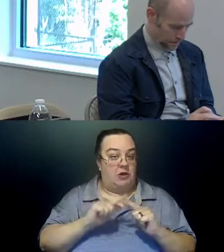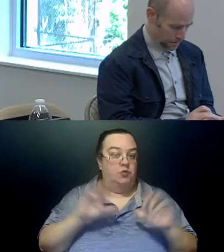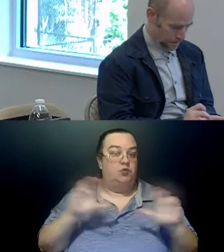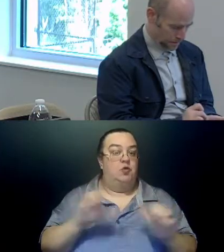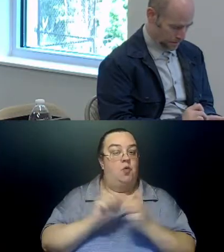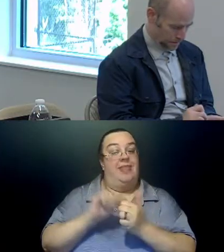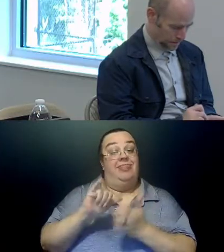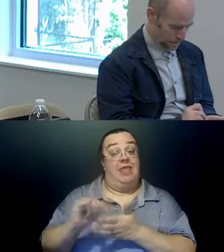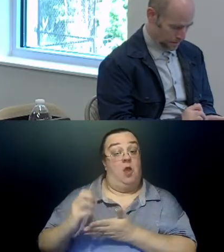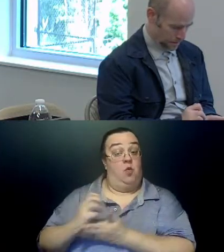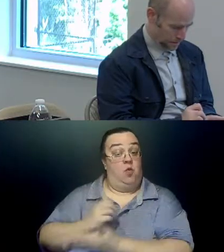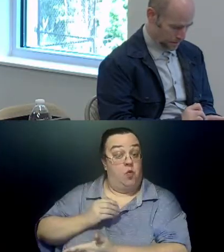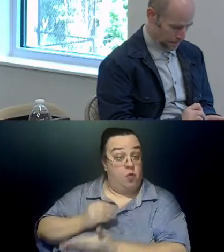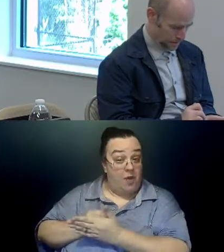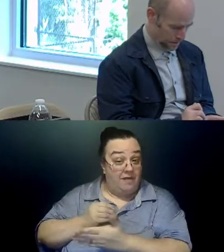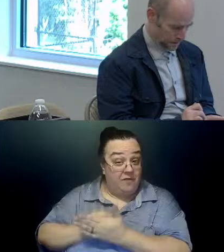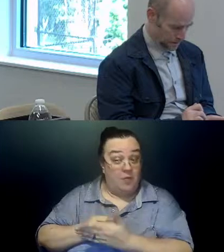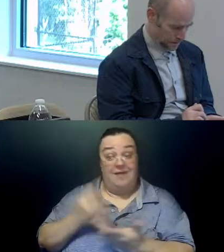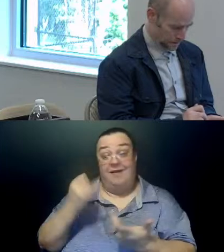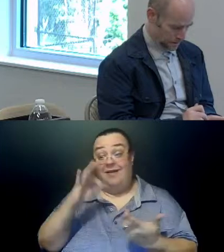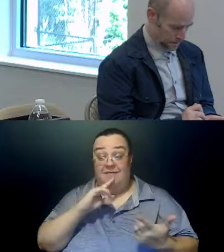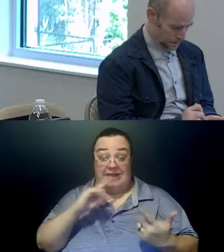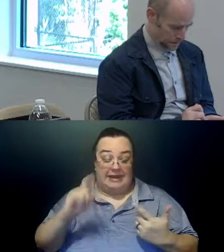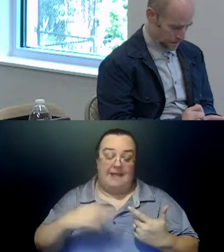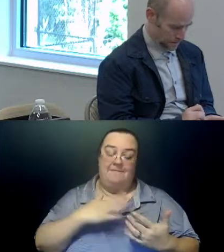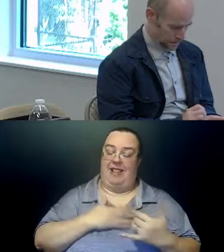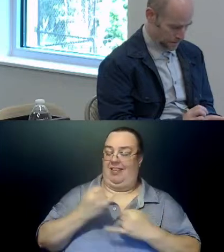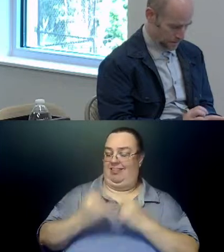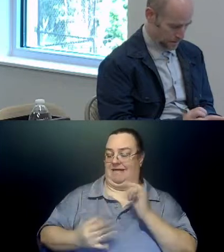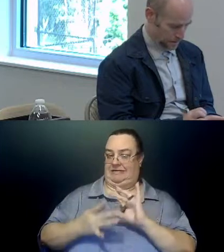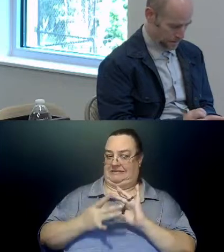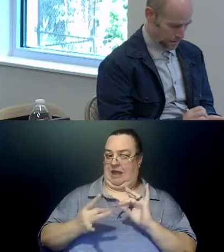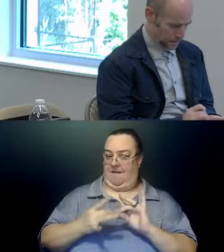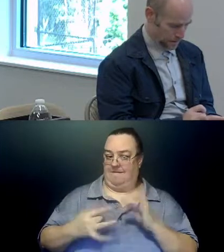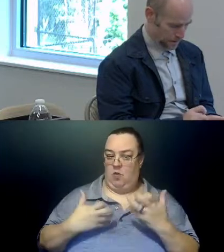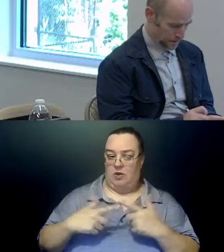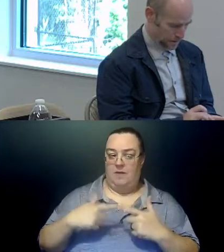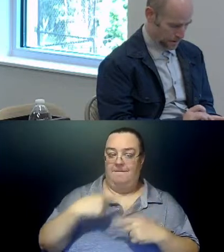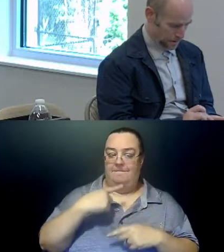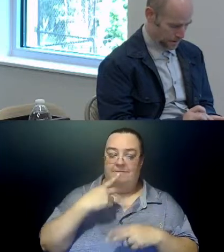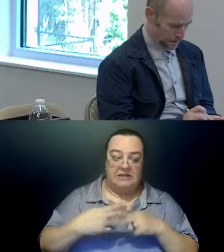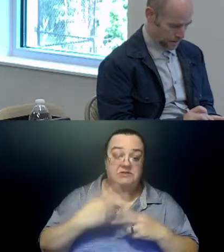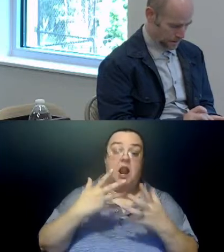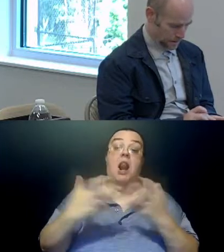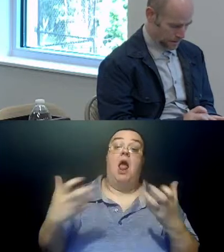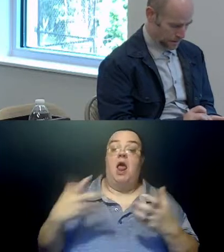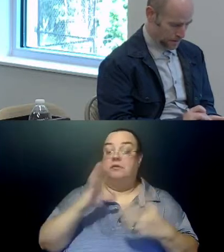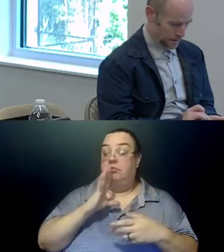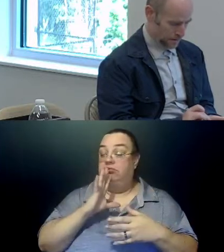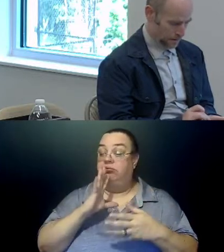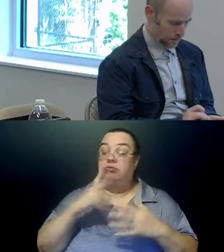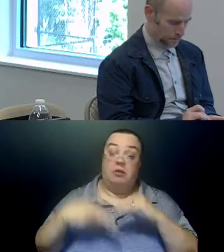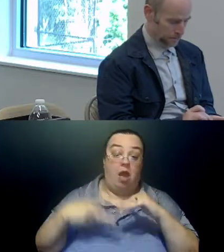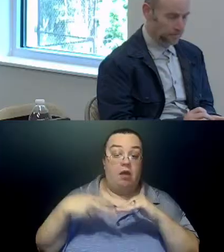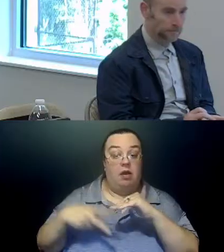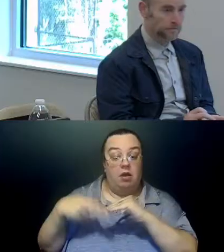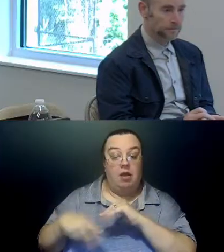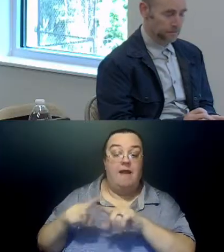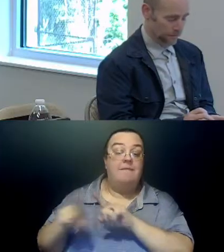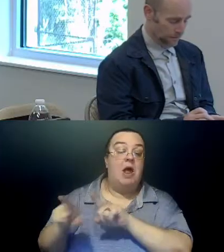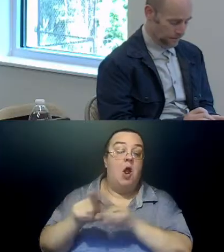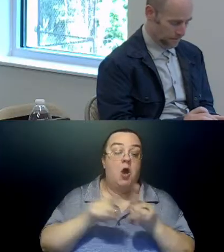revenues, and whether or not they're needed. My last comment that I'll make is there's been a lot of talk about cutting costs, but there's also the inefficiency